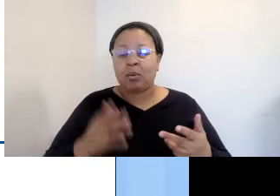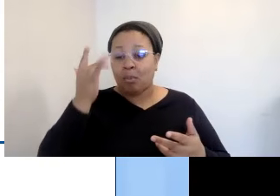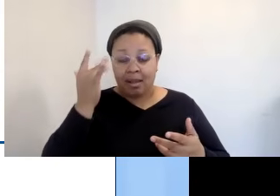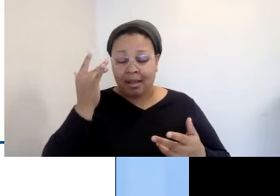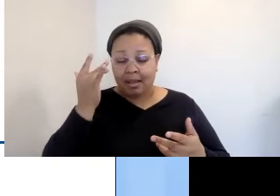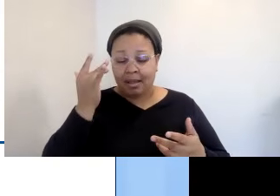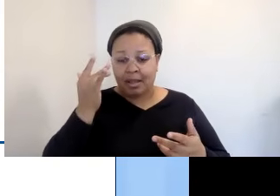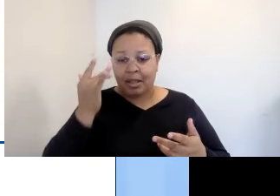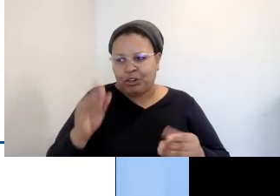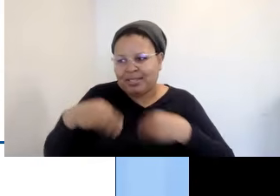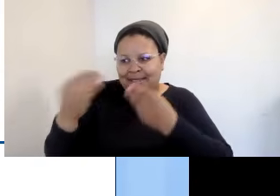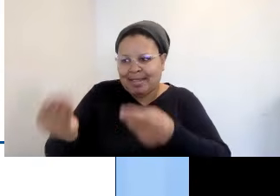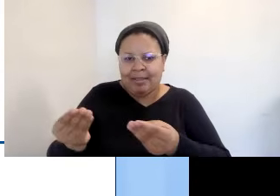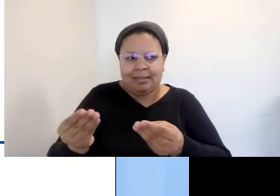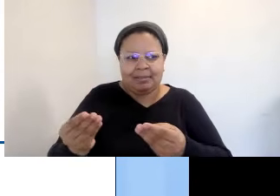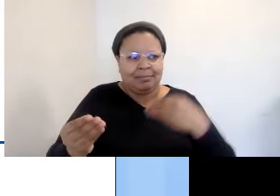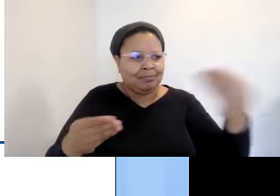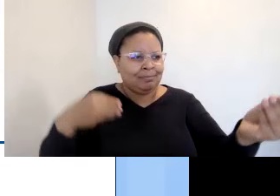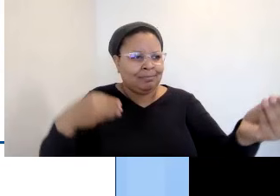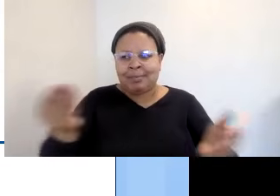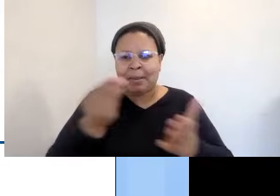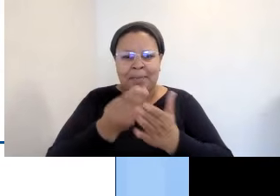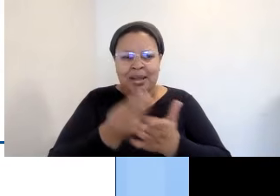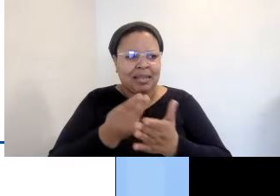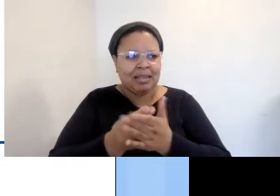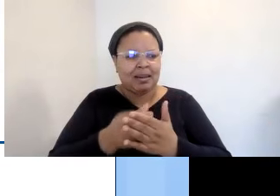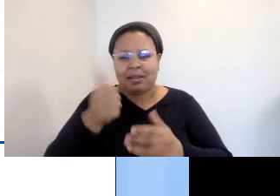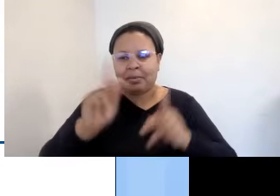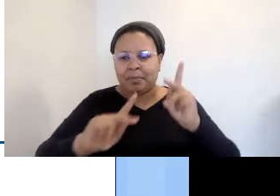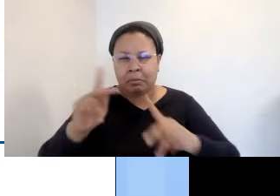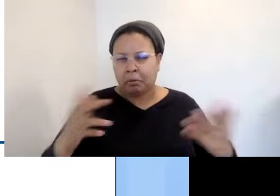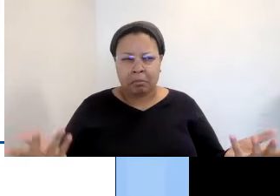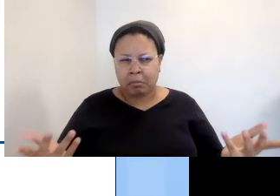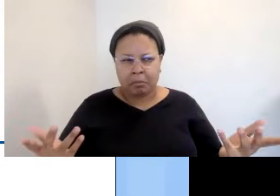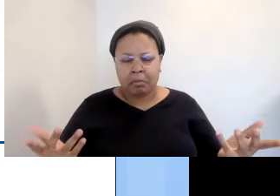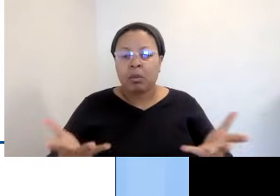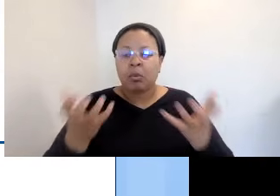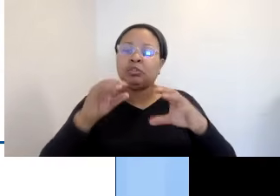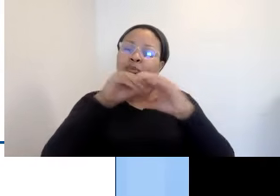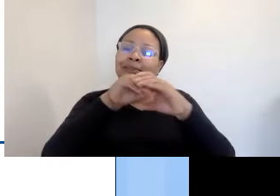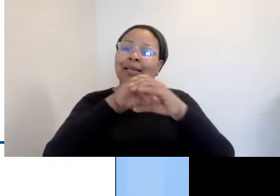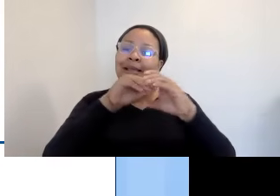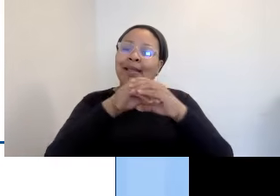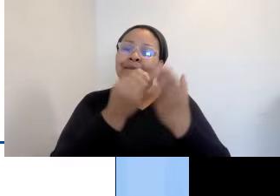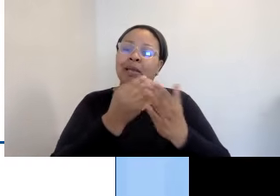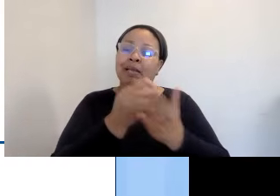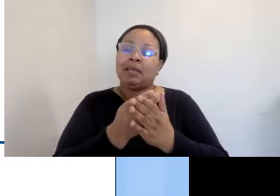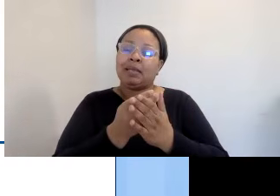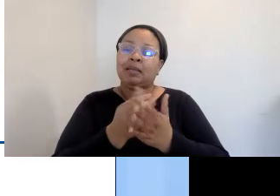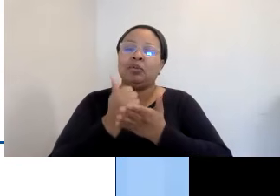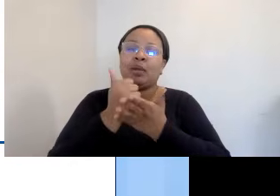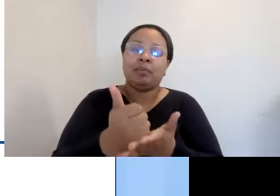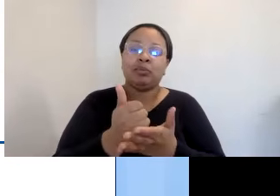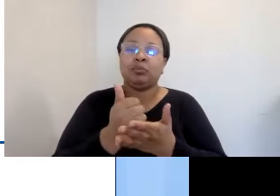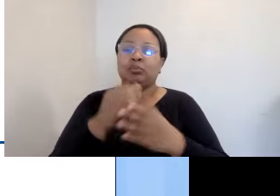because you're just gifting money away. You're saving money and gifting away. And this is about saving money and helping people save